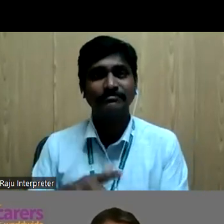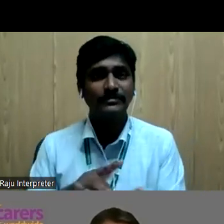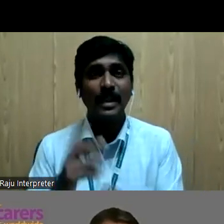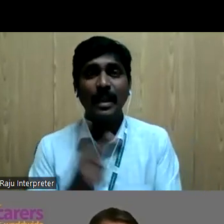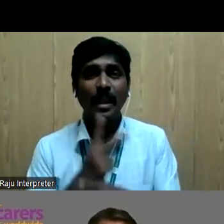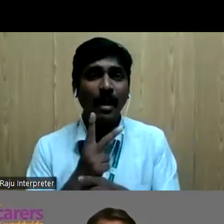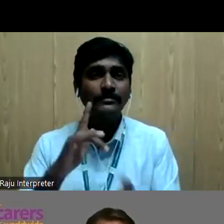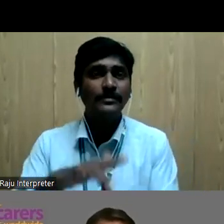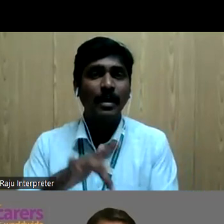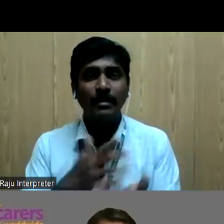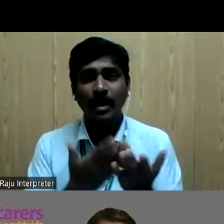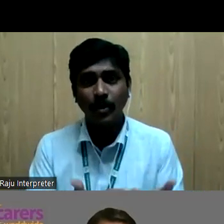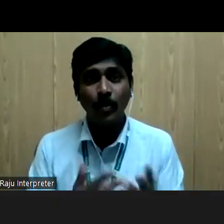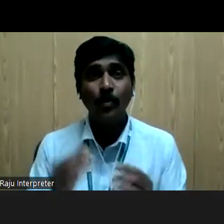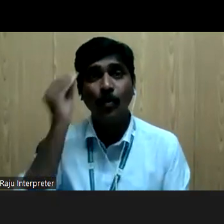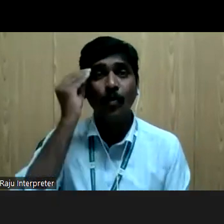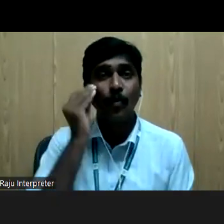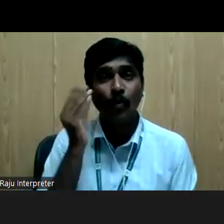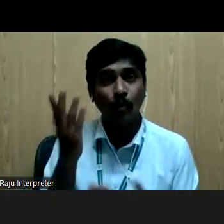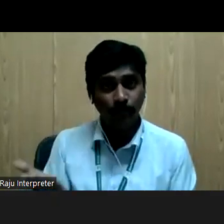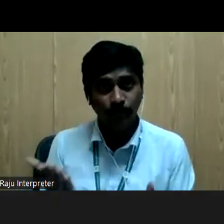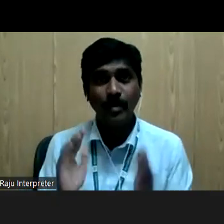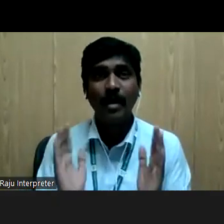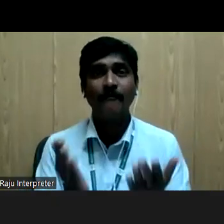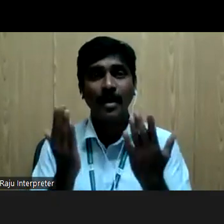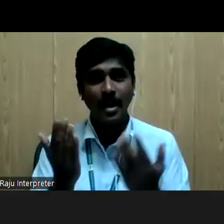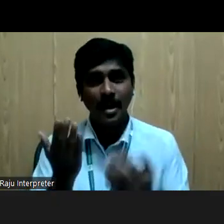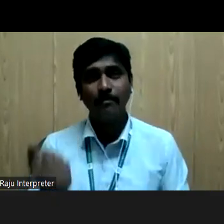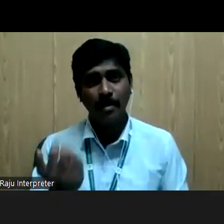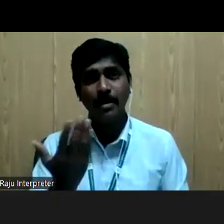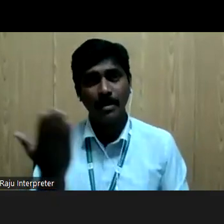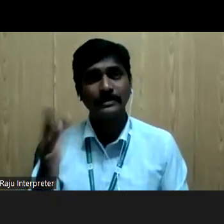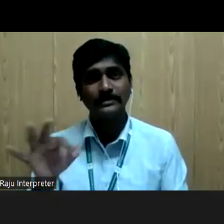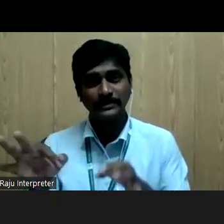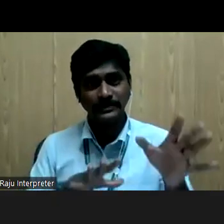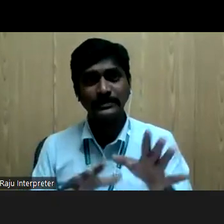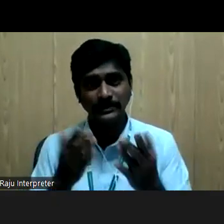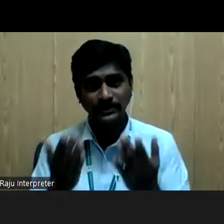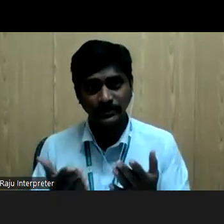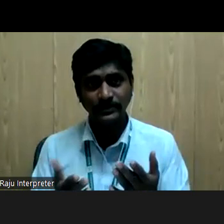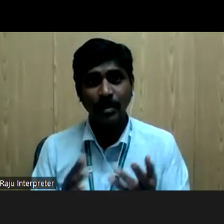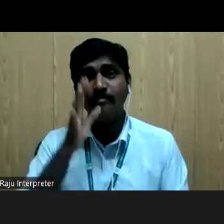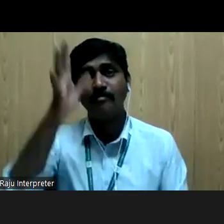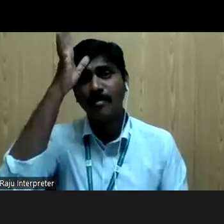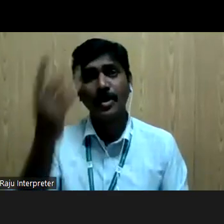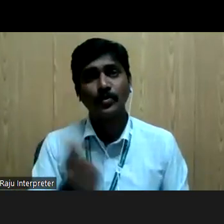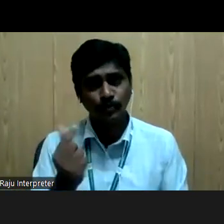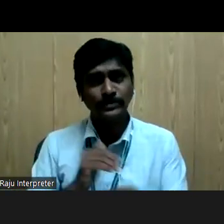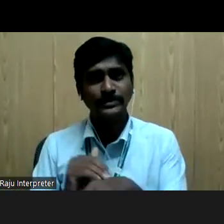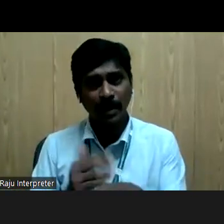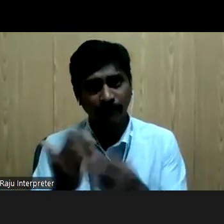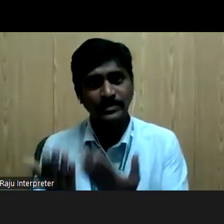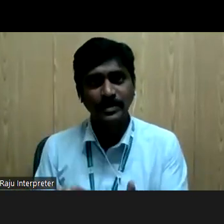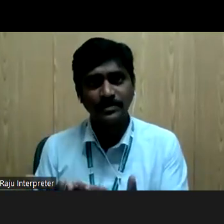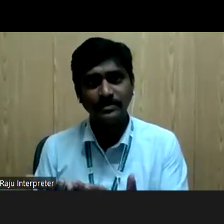partial respite care homes also available in the city, and the parents also can utilize the services, and